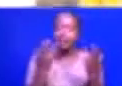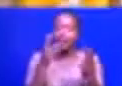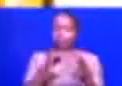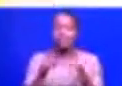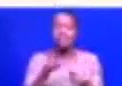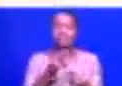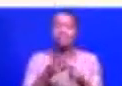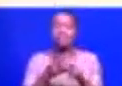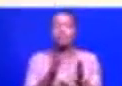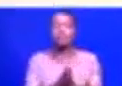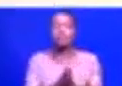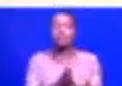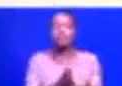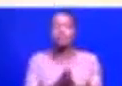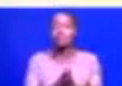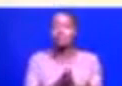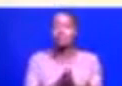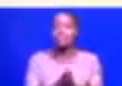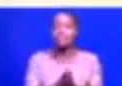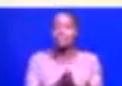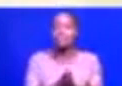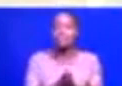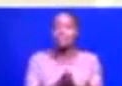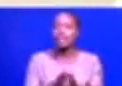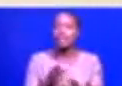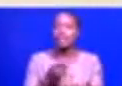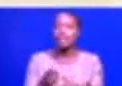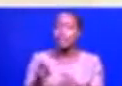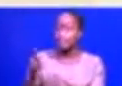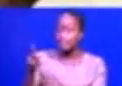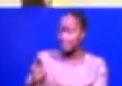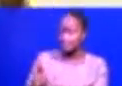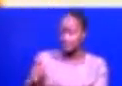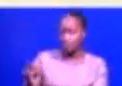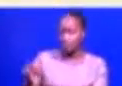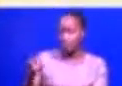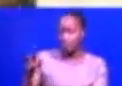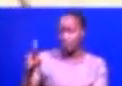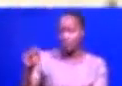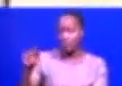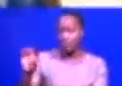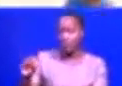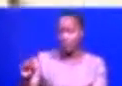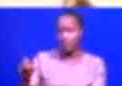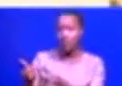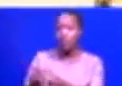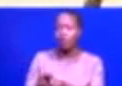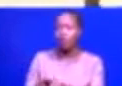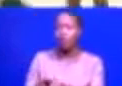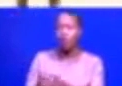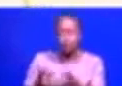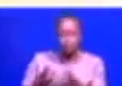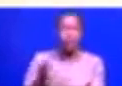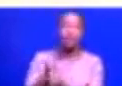today's going by today's world, but we've seen them, and the KU Pirates also, coming up and giving a real push.